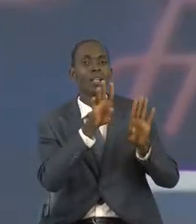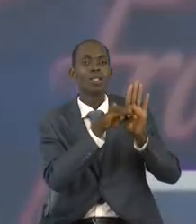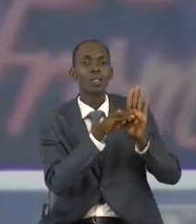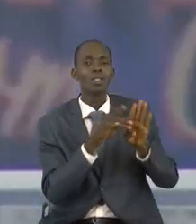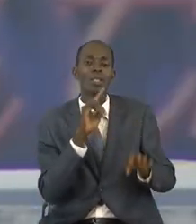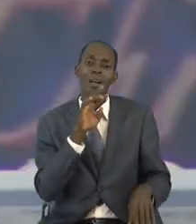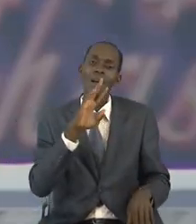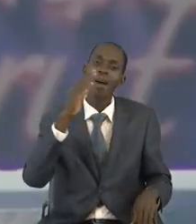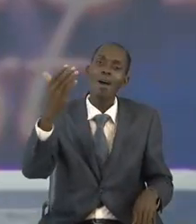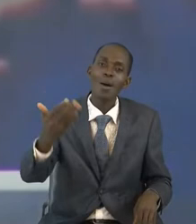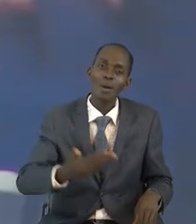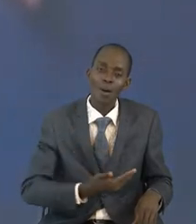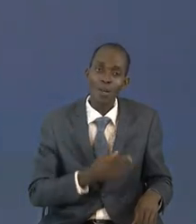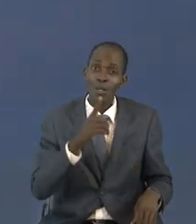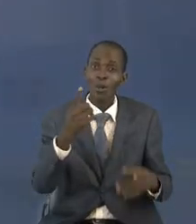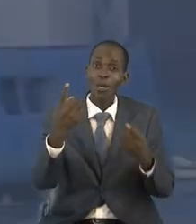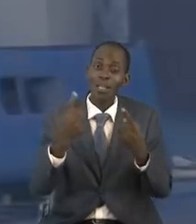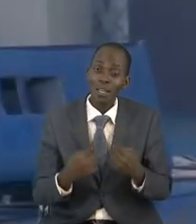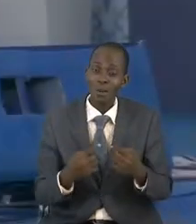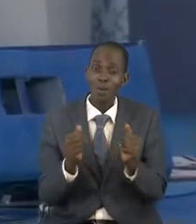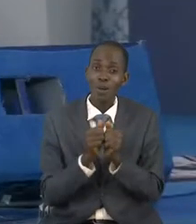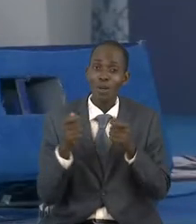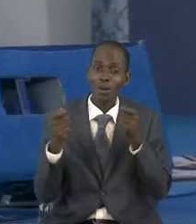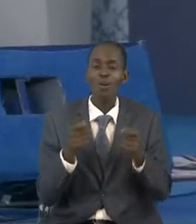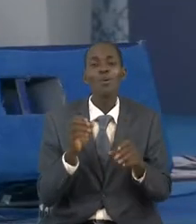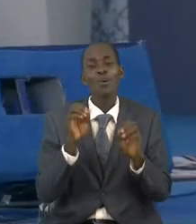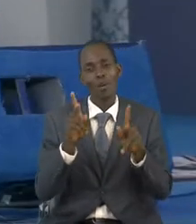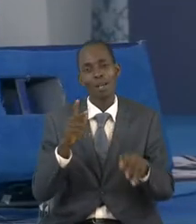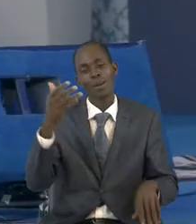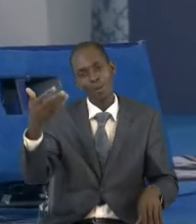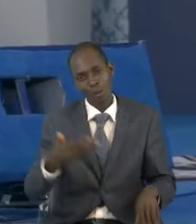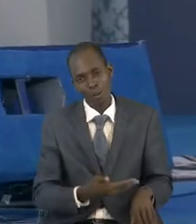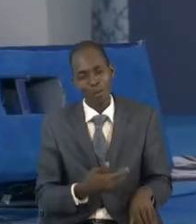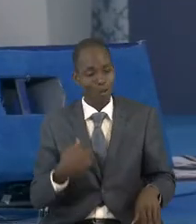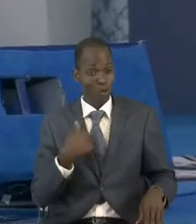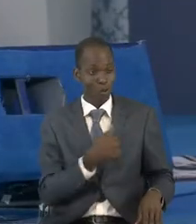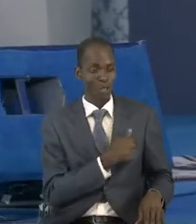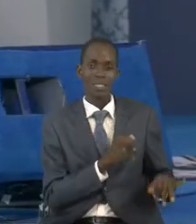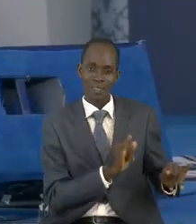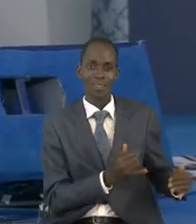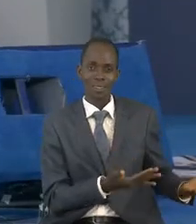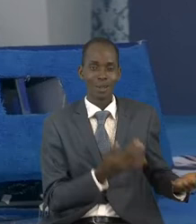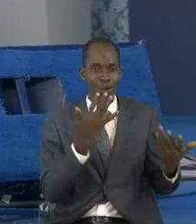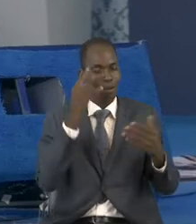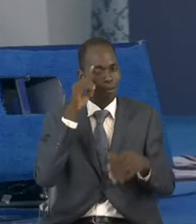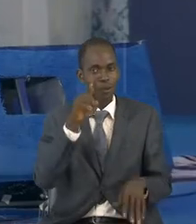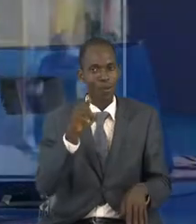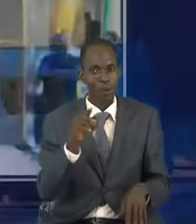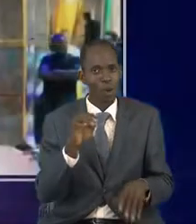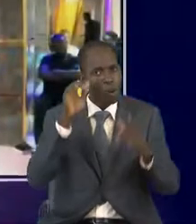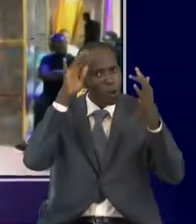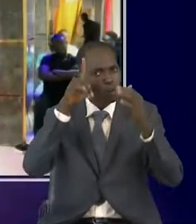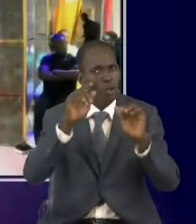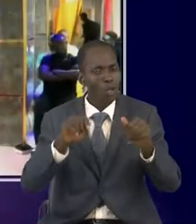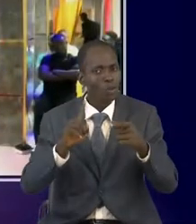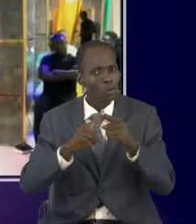came. You've got dominion. Welcome. We're here, and I hope you're able to manifest that